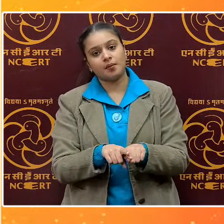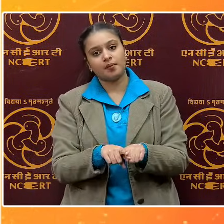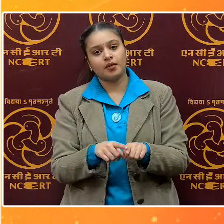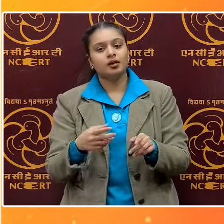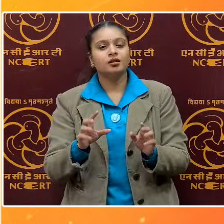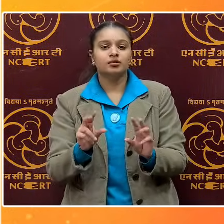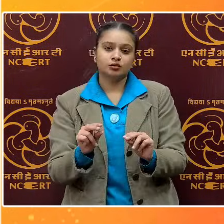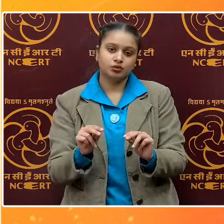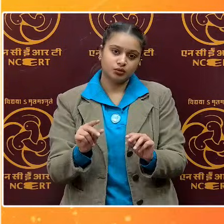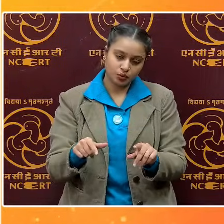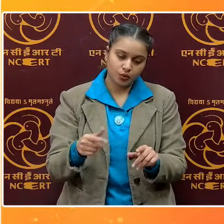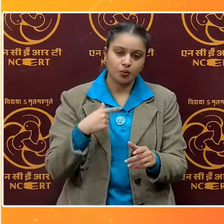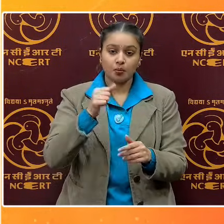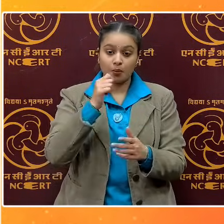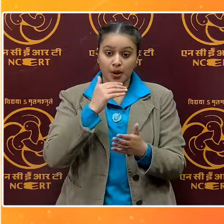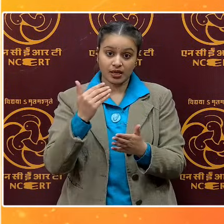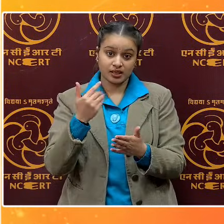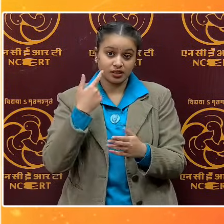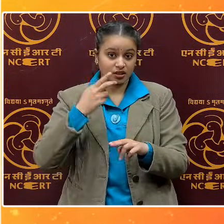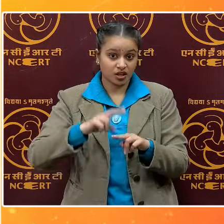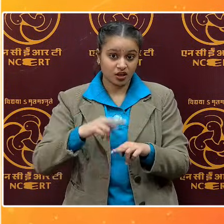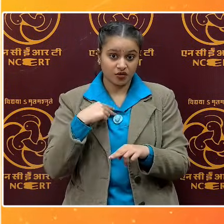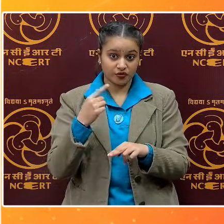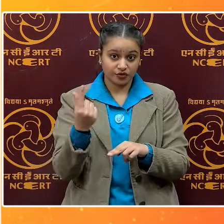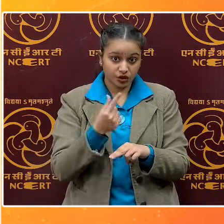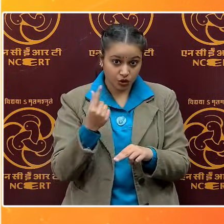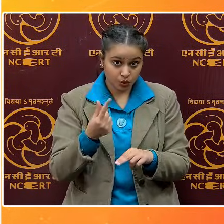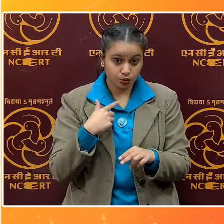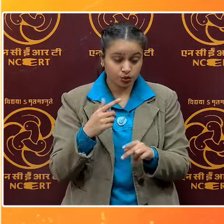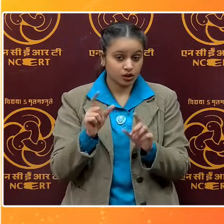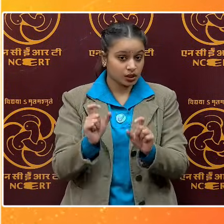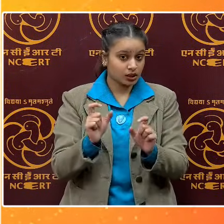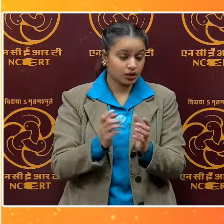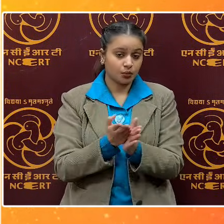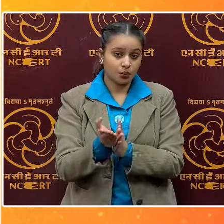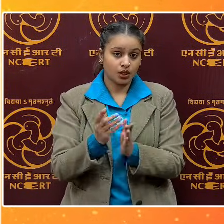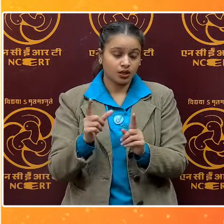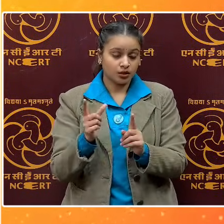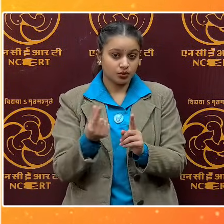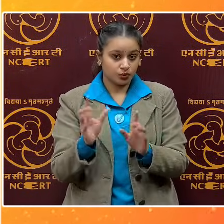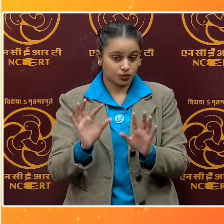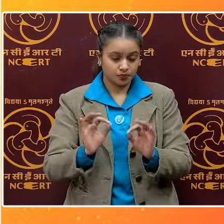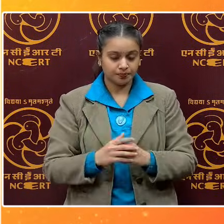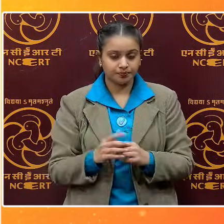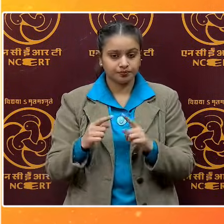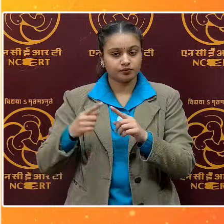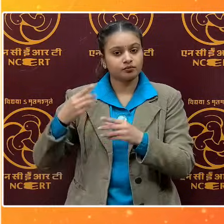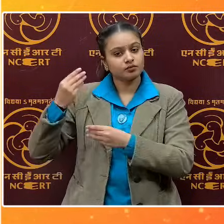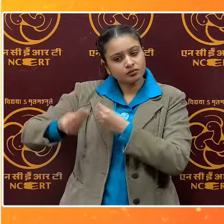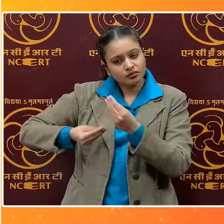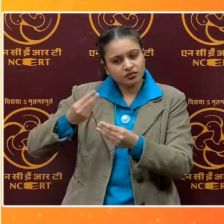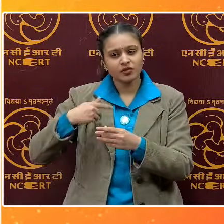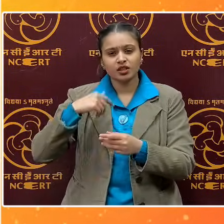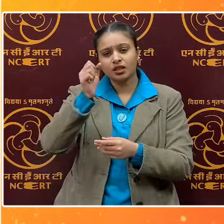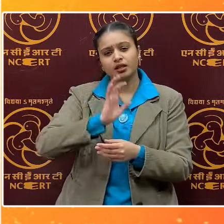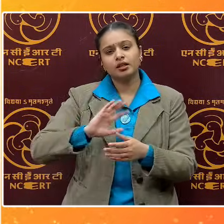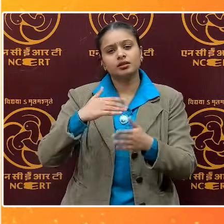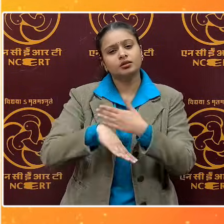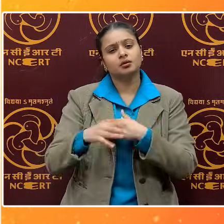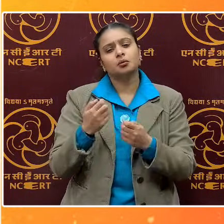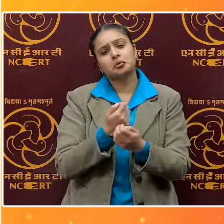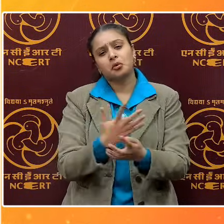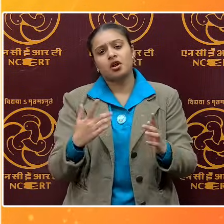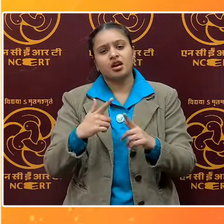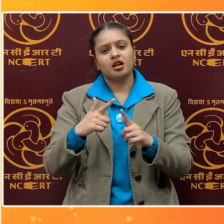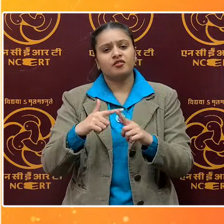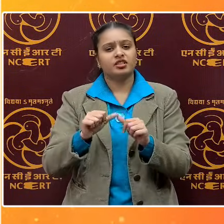can face a scarcity of water if it is not used judiciously. Yes. So it had been a tradition always in India that